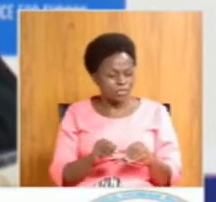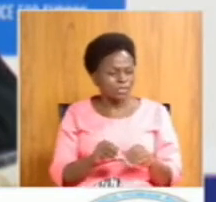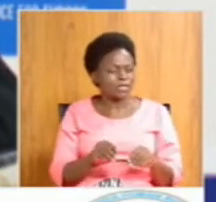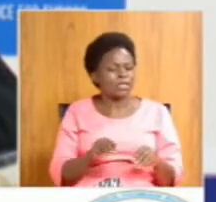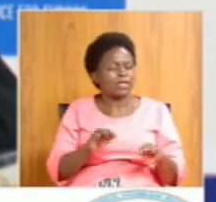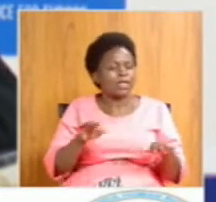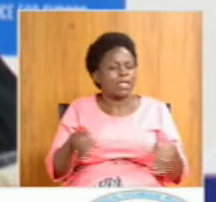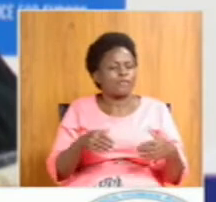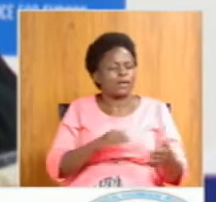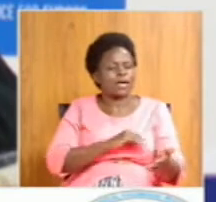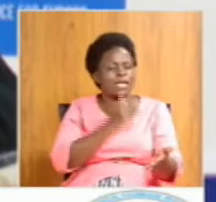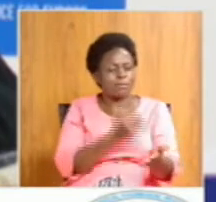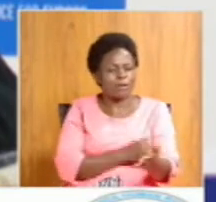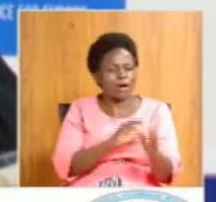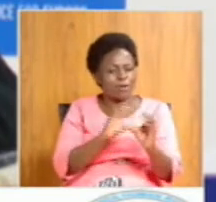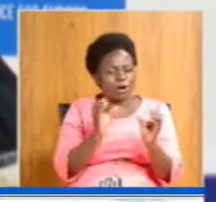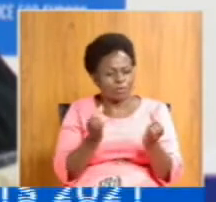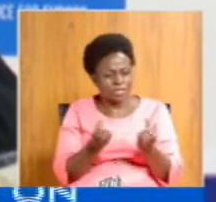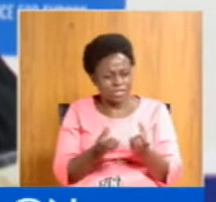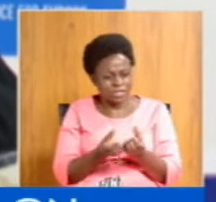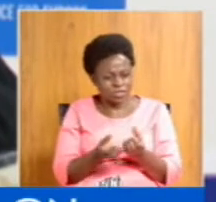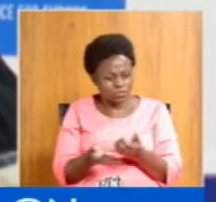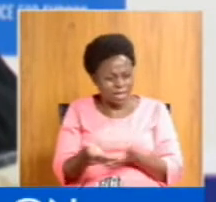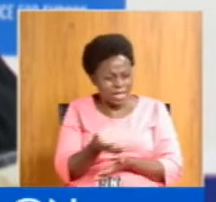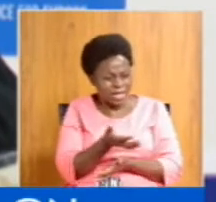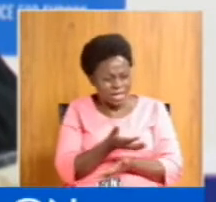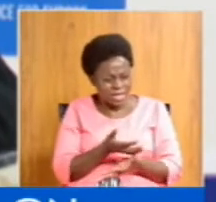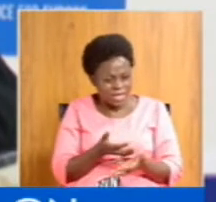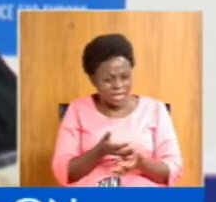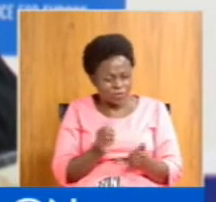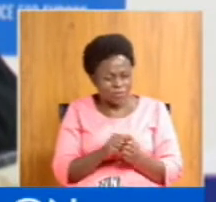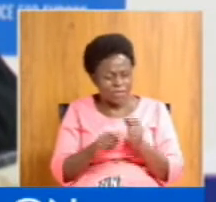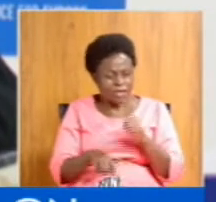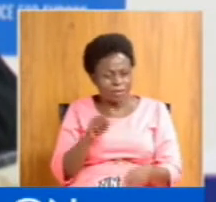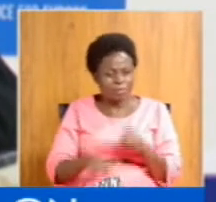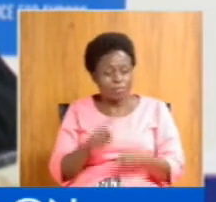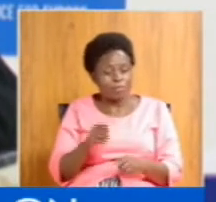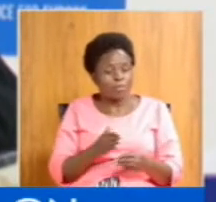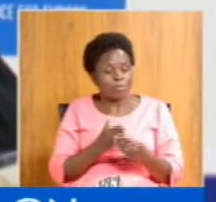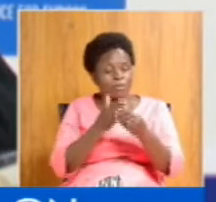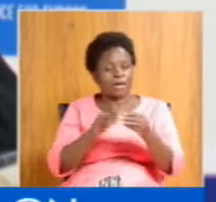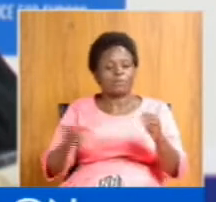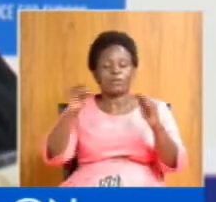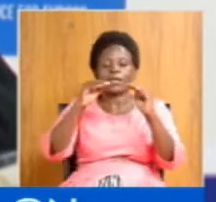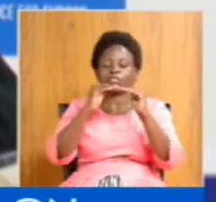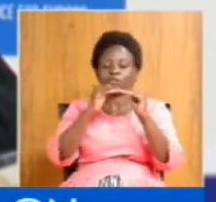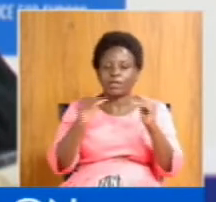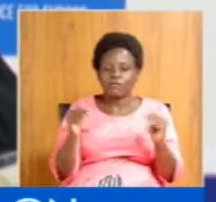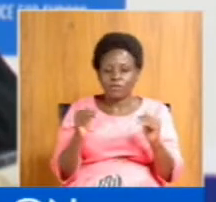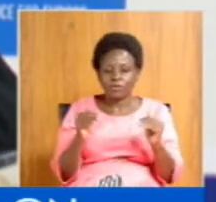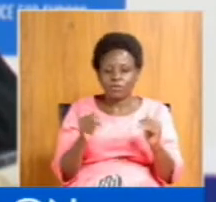I wish we can empower our communities to engage with their political leaders up to the national level,